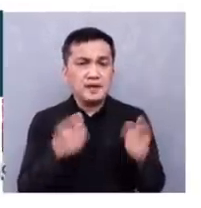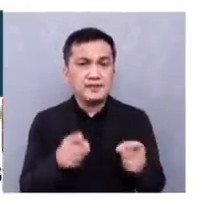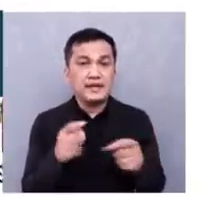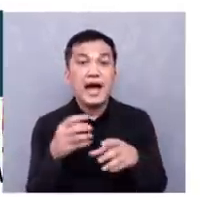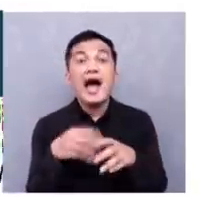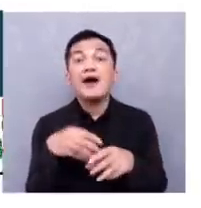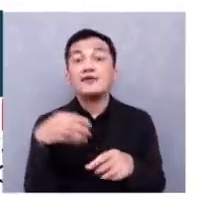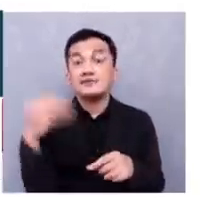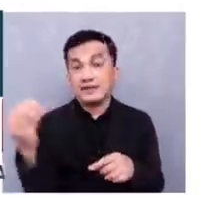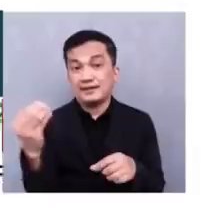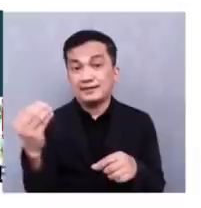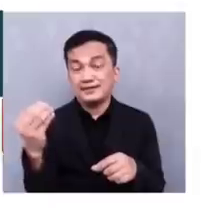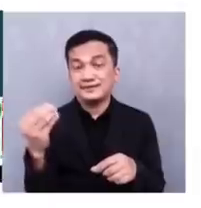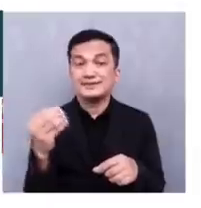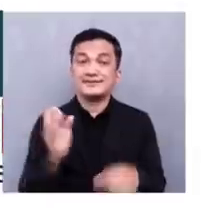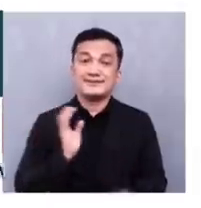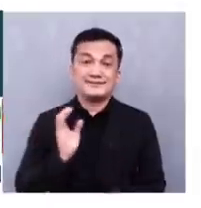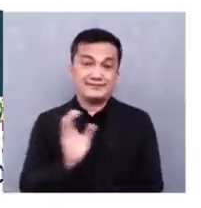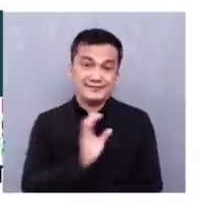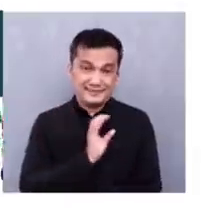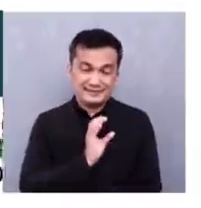the House of Representatives.